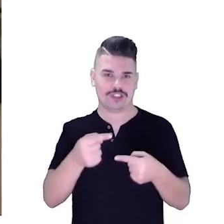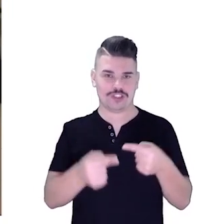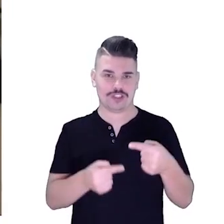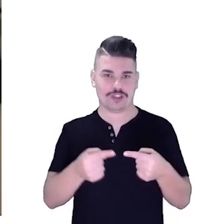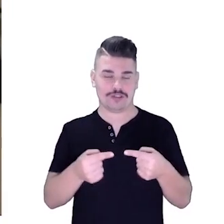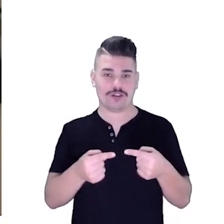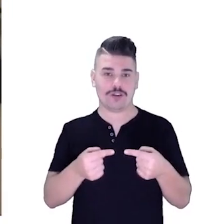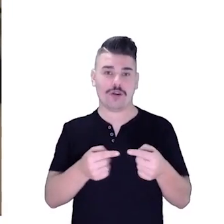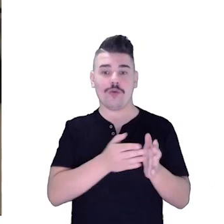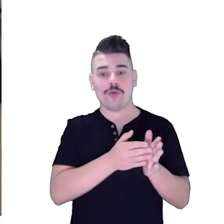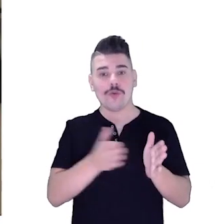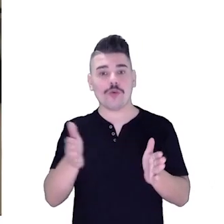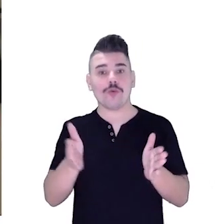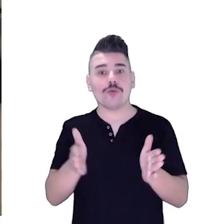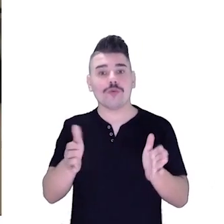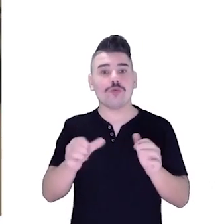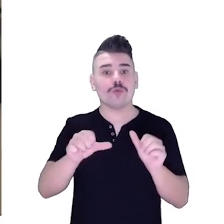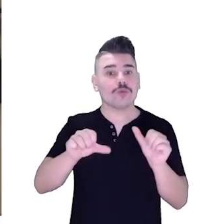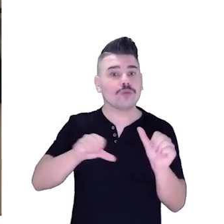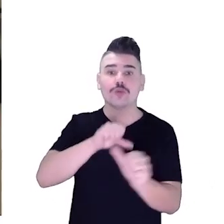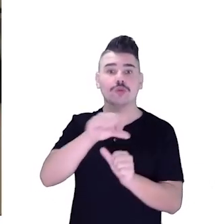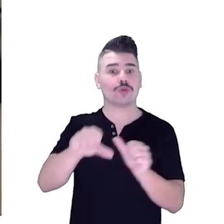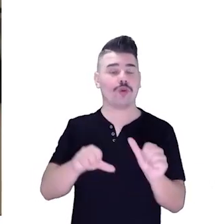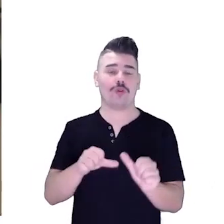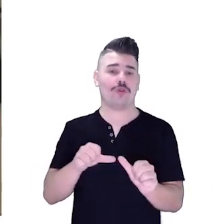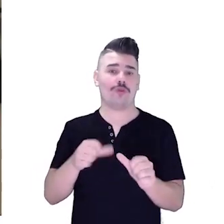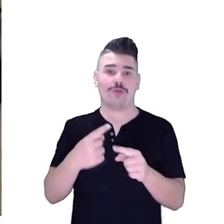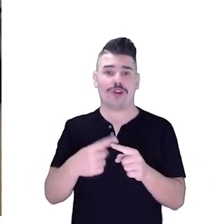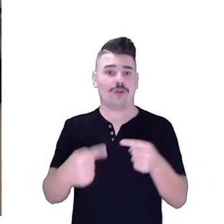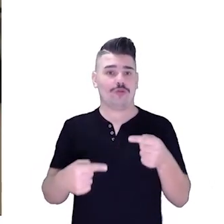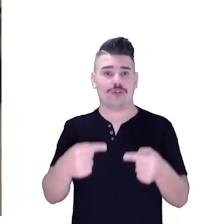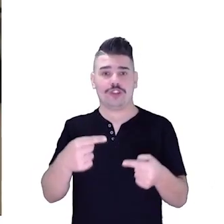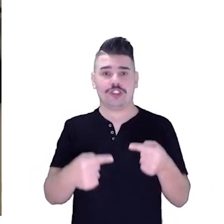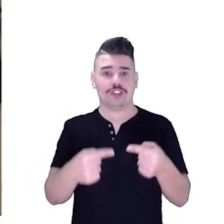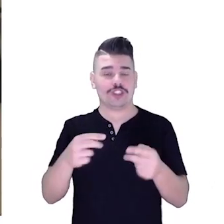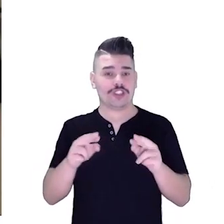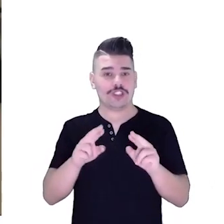o mundo também tinha se transformado em termos políticos.